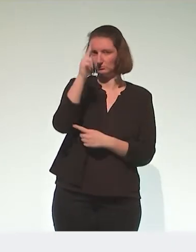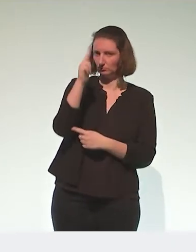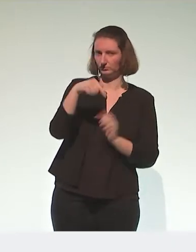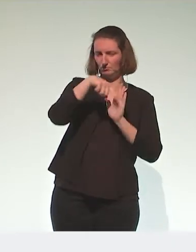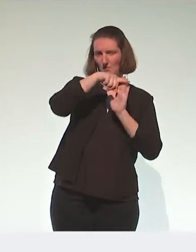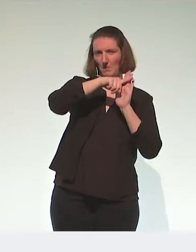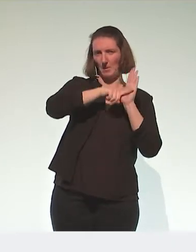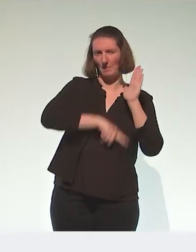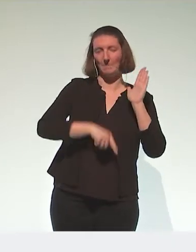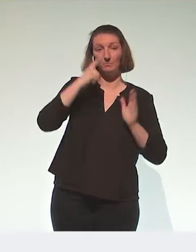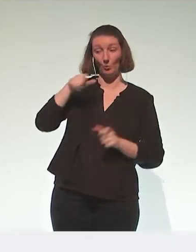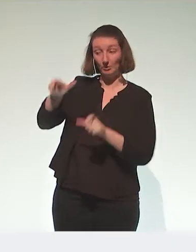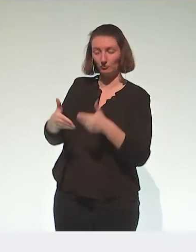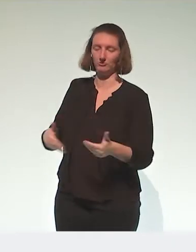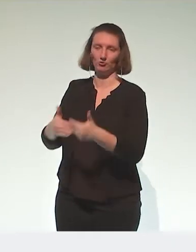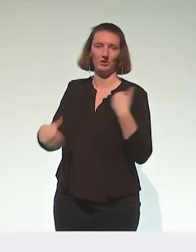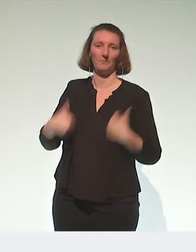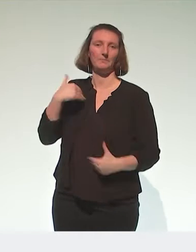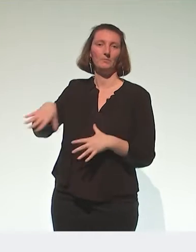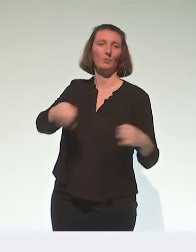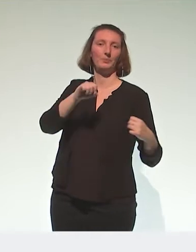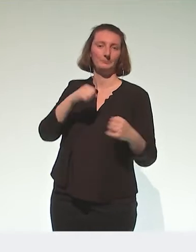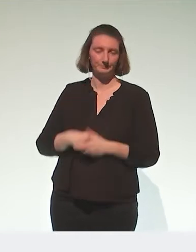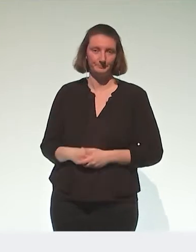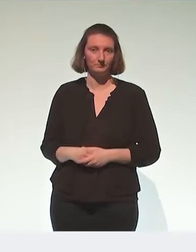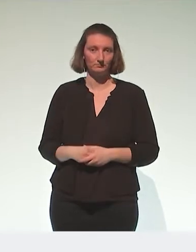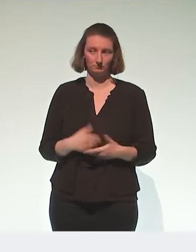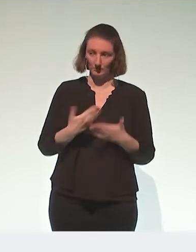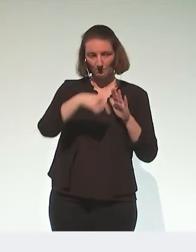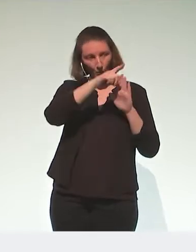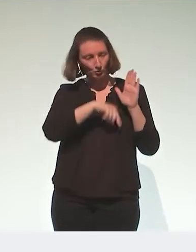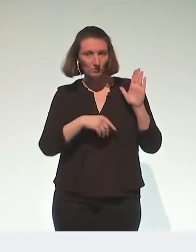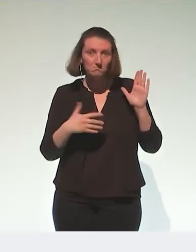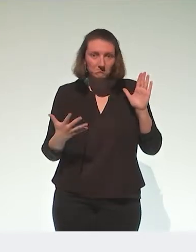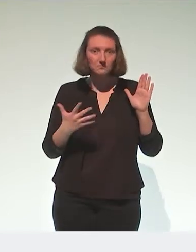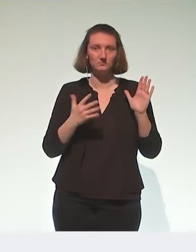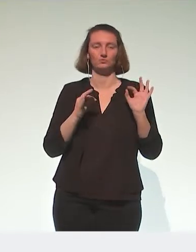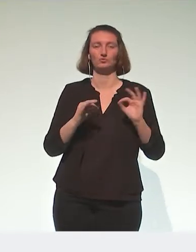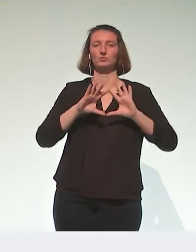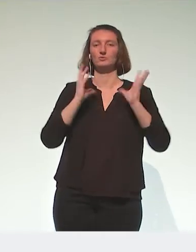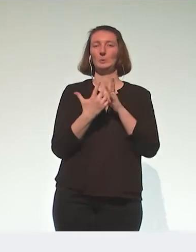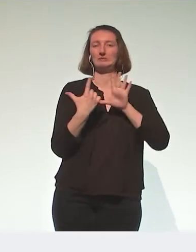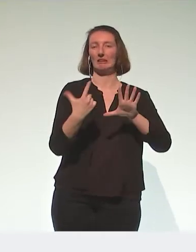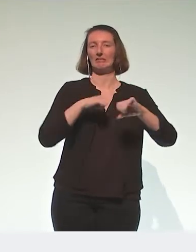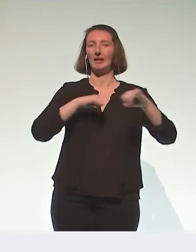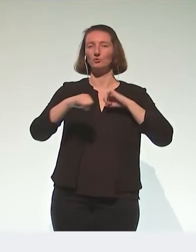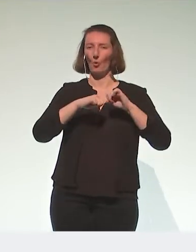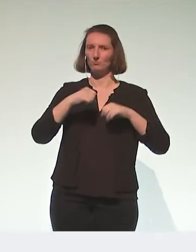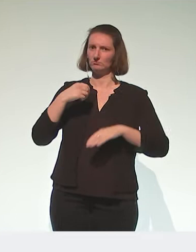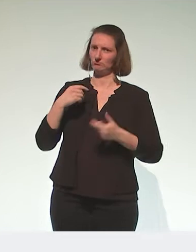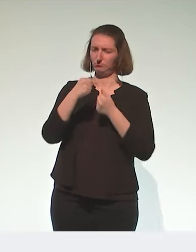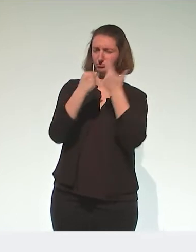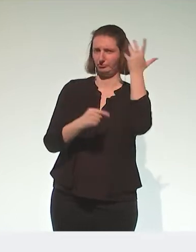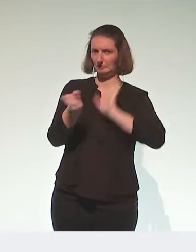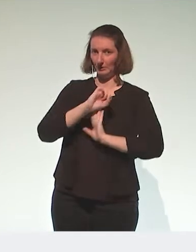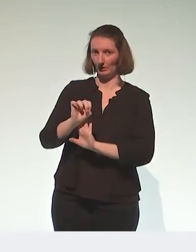European Commission will initiate measures to promote employment of persons with disabilities, and those initiatives are